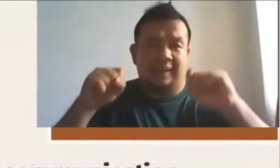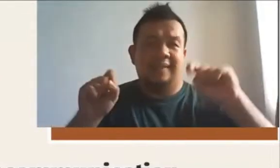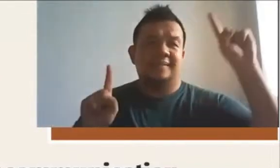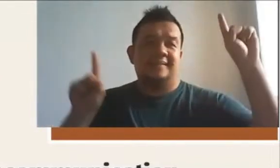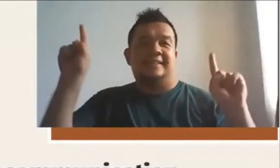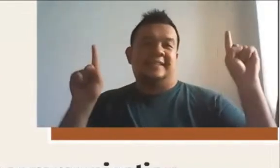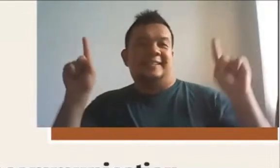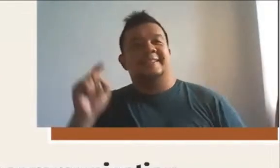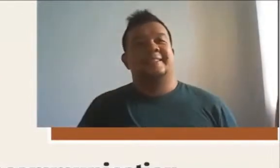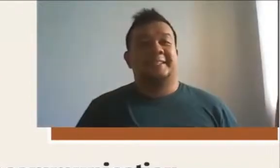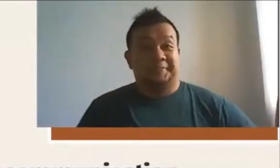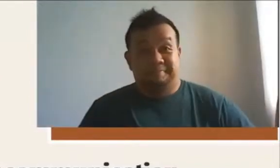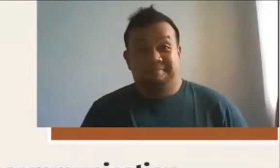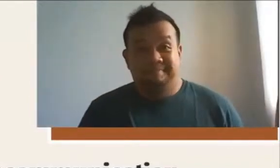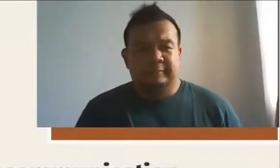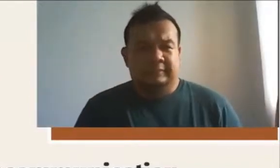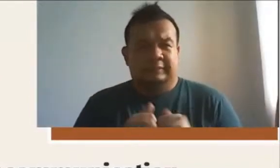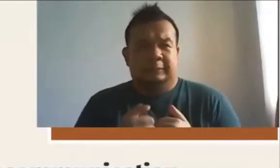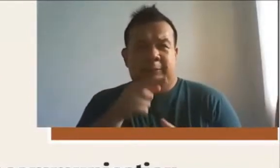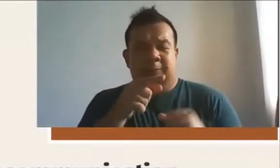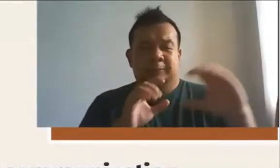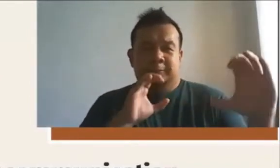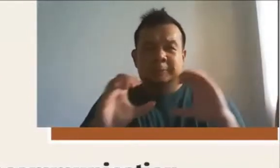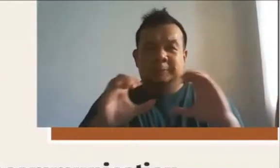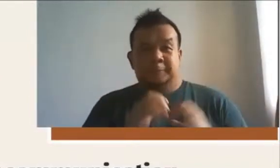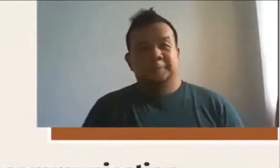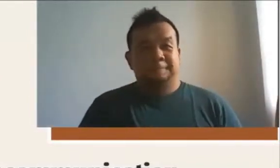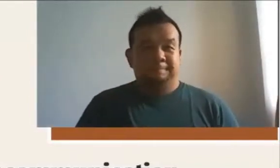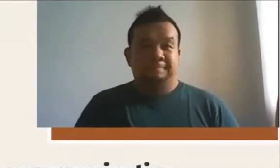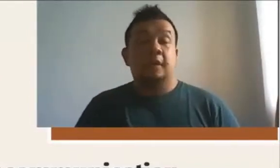to communicate. So other ideas we have,